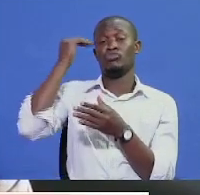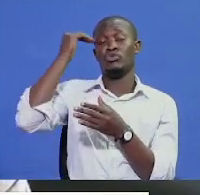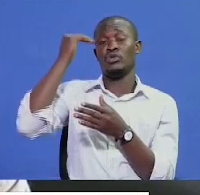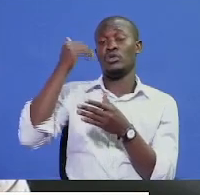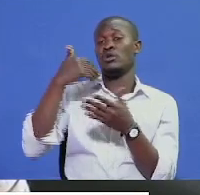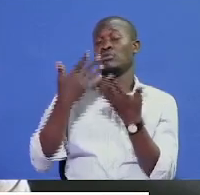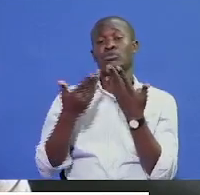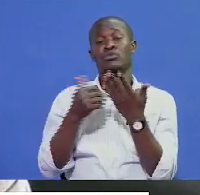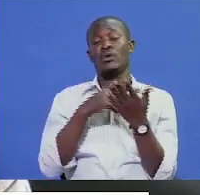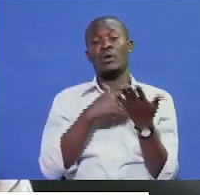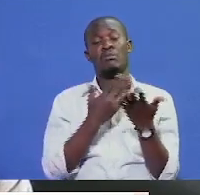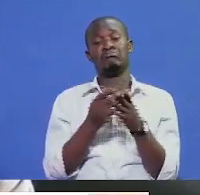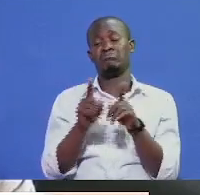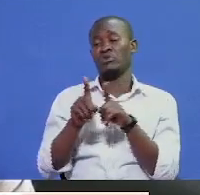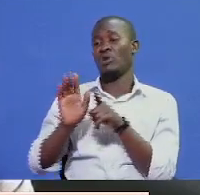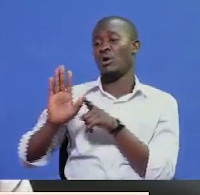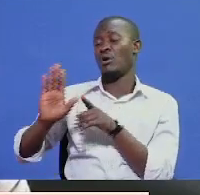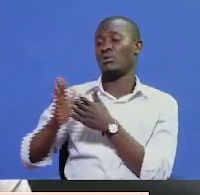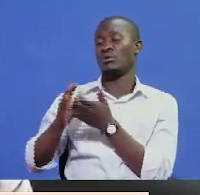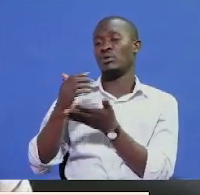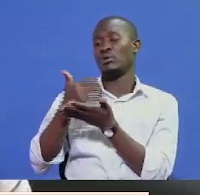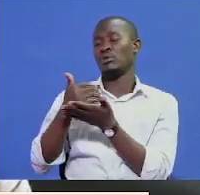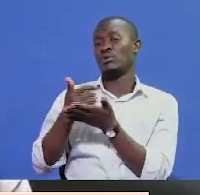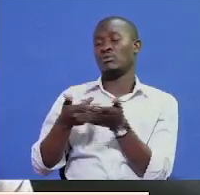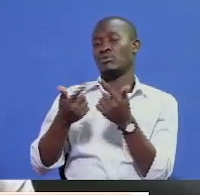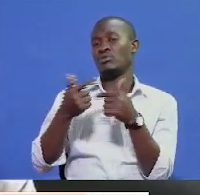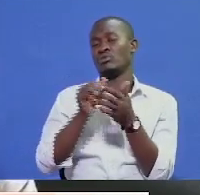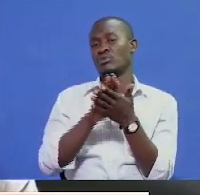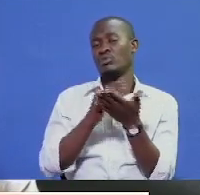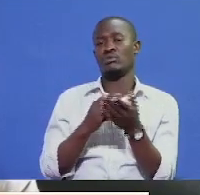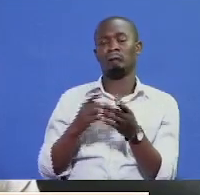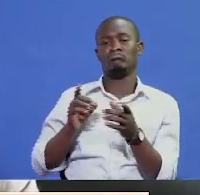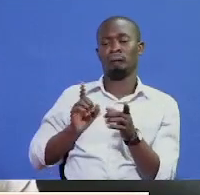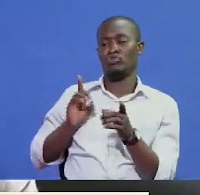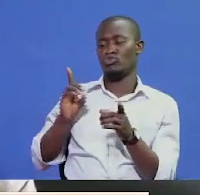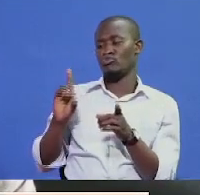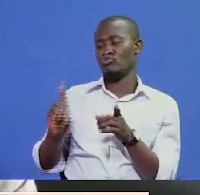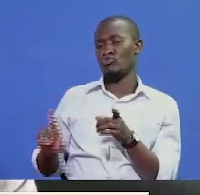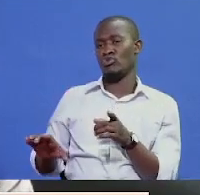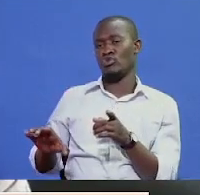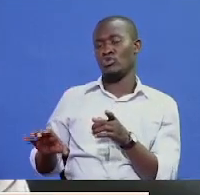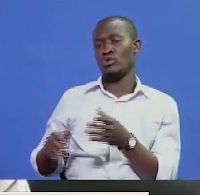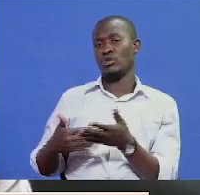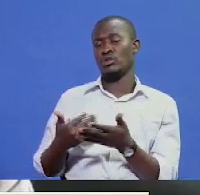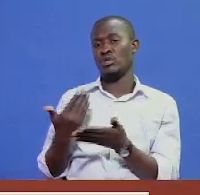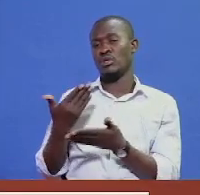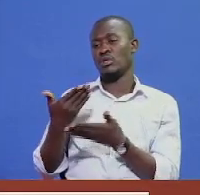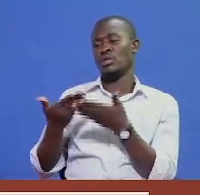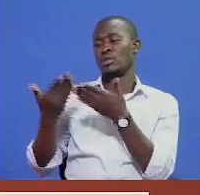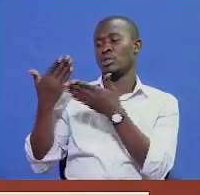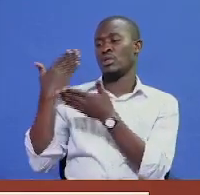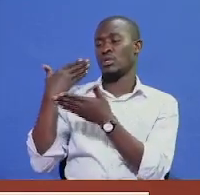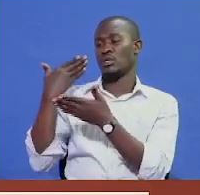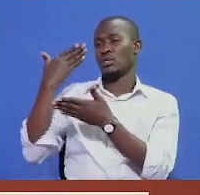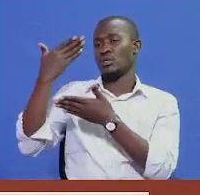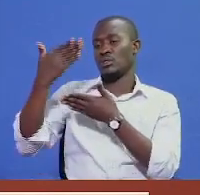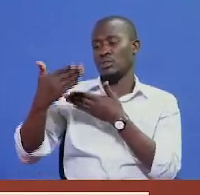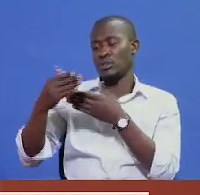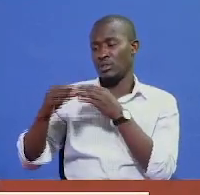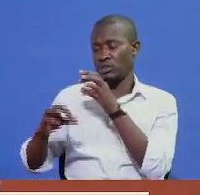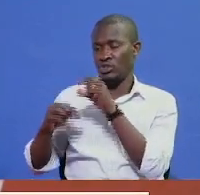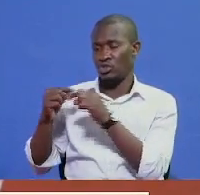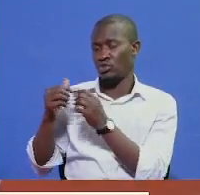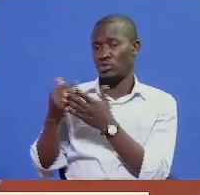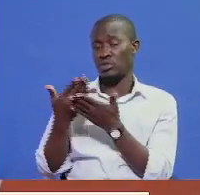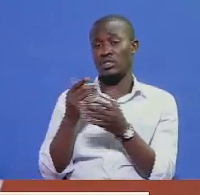and she will buy her own cup and she will buy Mina for her daughters and the next generation. Naje aina